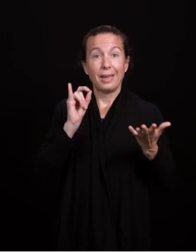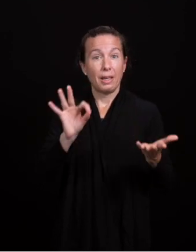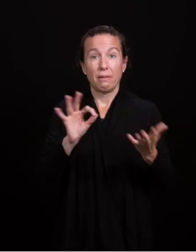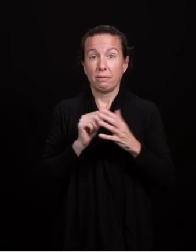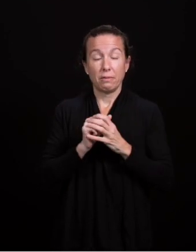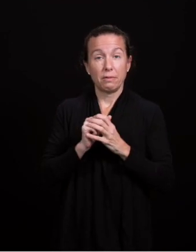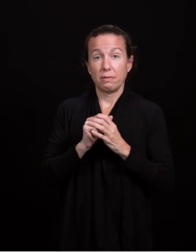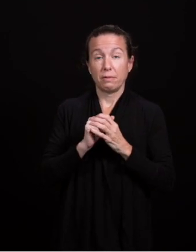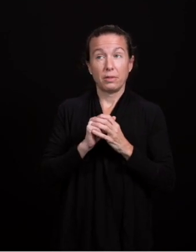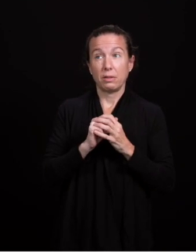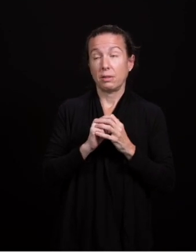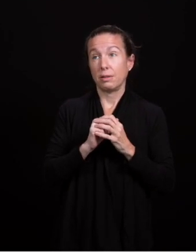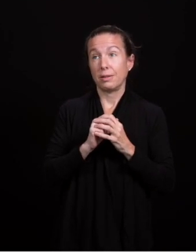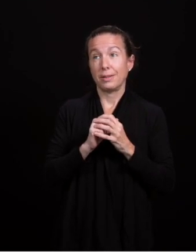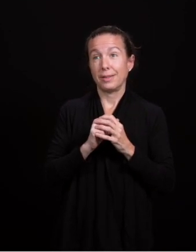known where we'd be